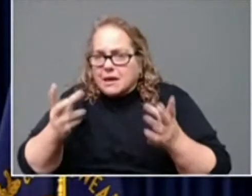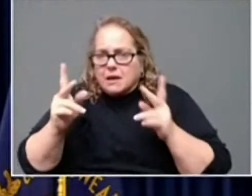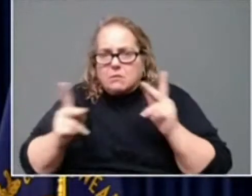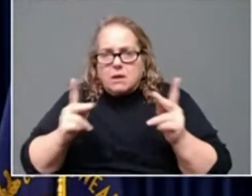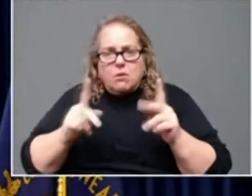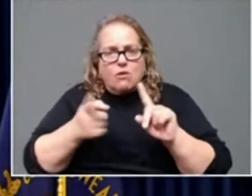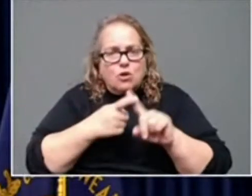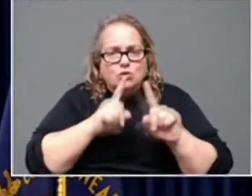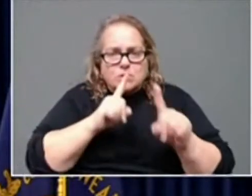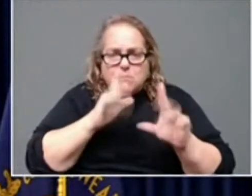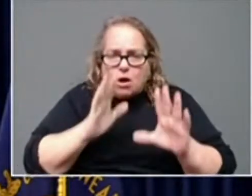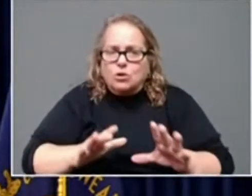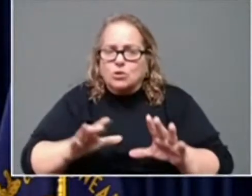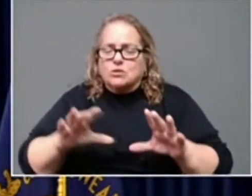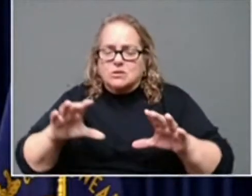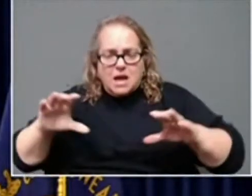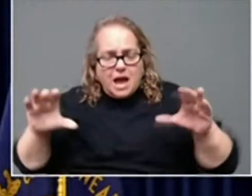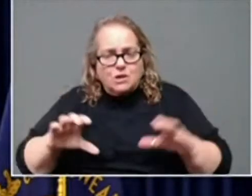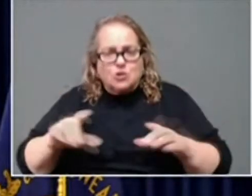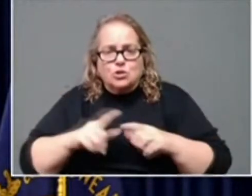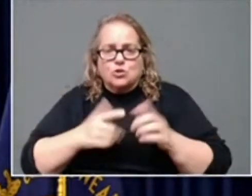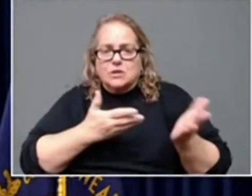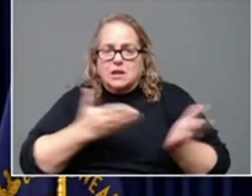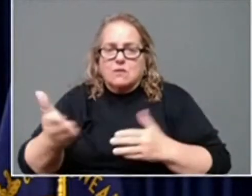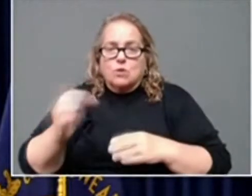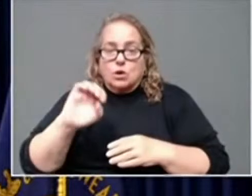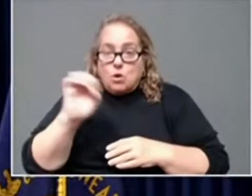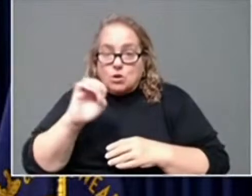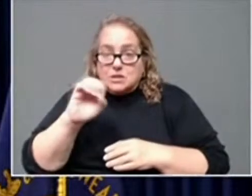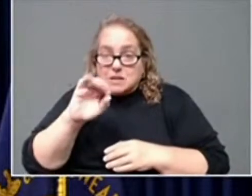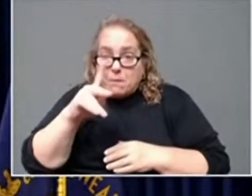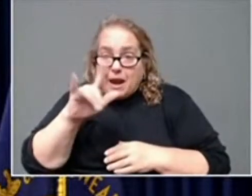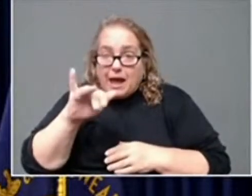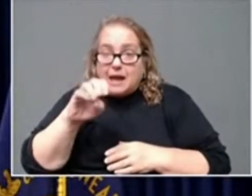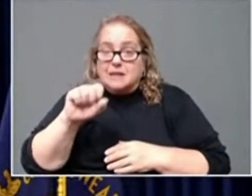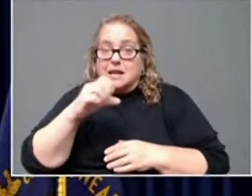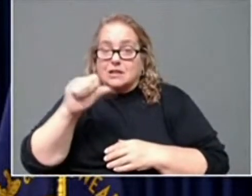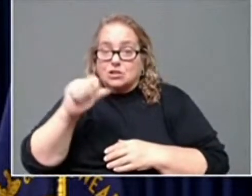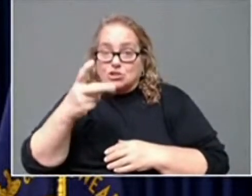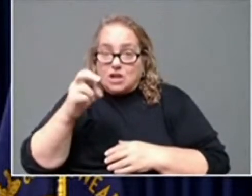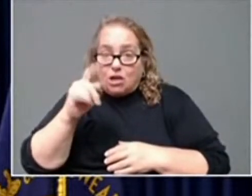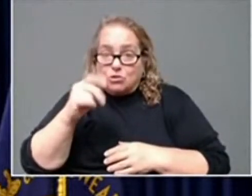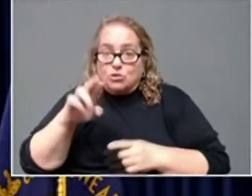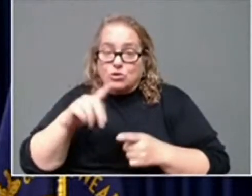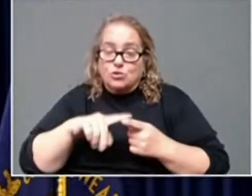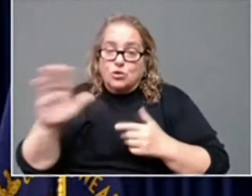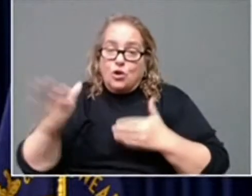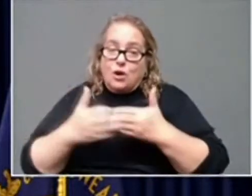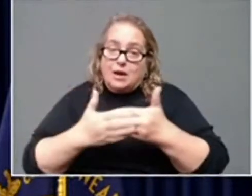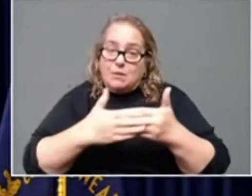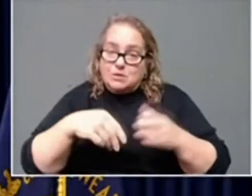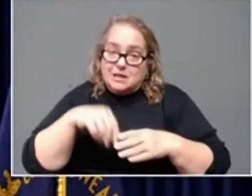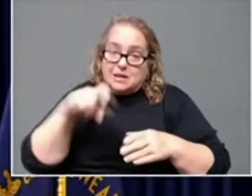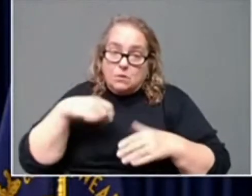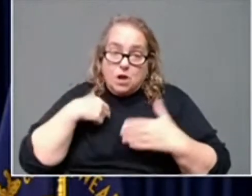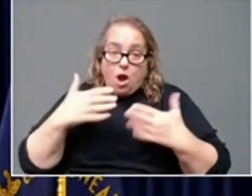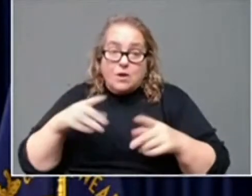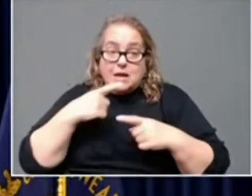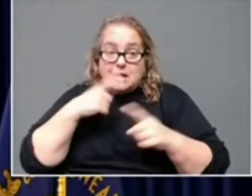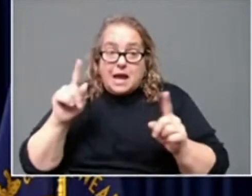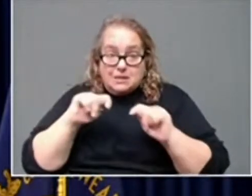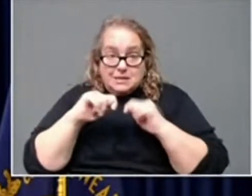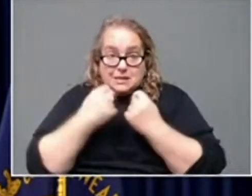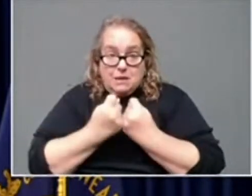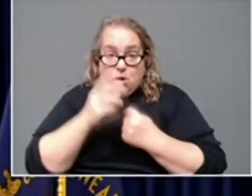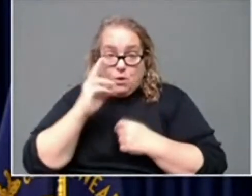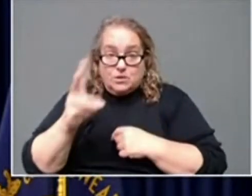into action to deliver emergency supplies and shelter to their neighbors in need. We've already announced the Team Western Kentucky Tornado